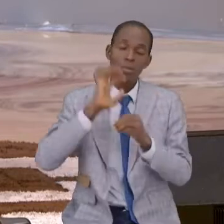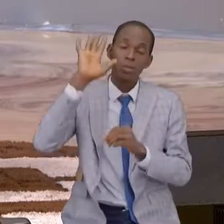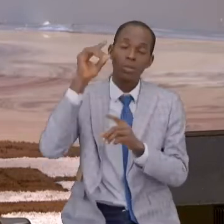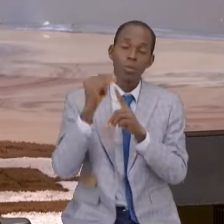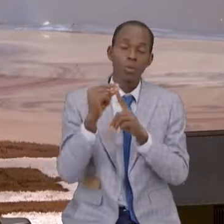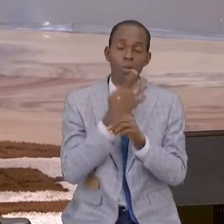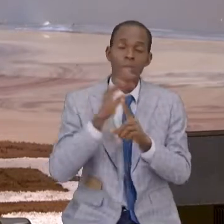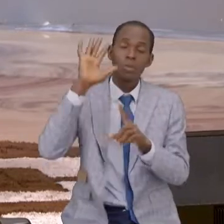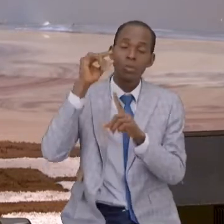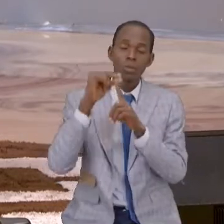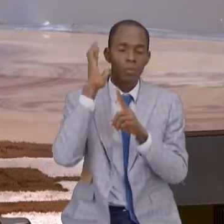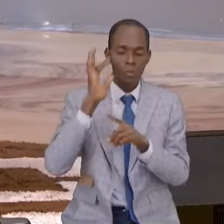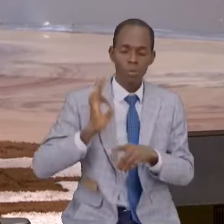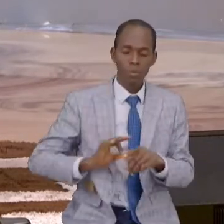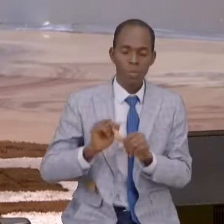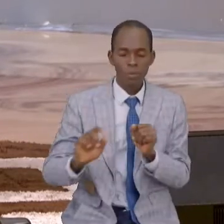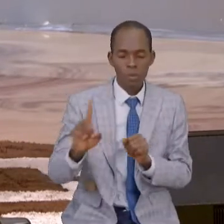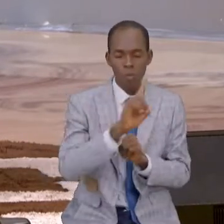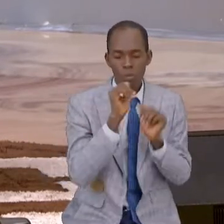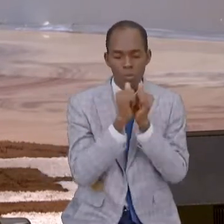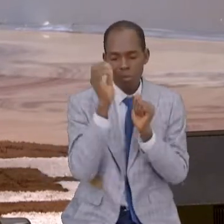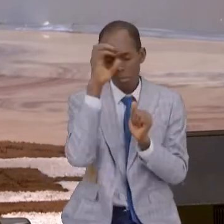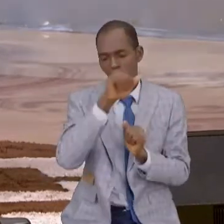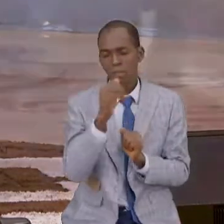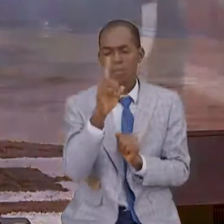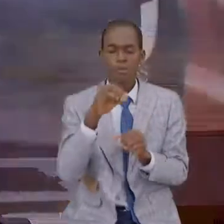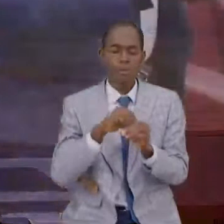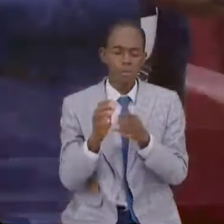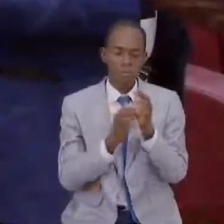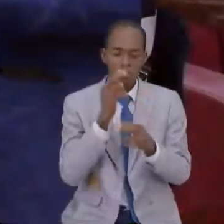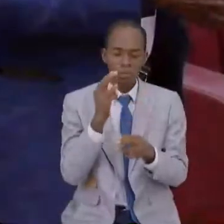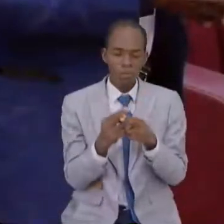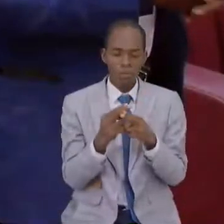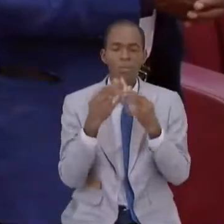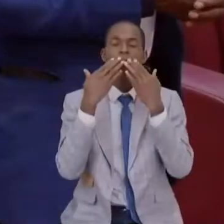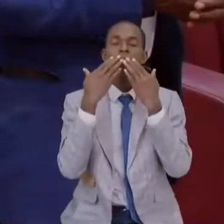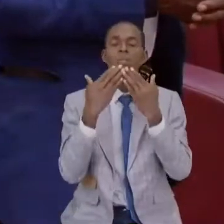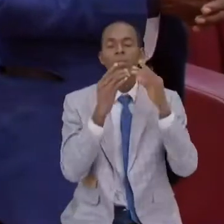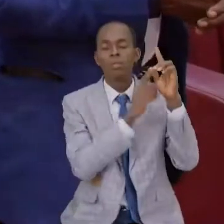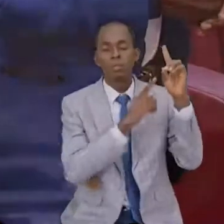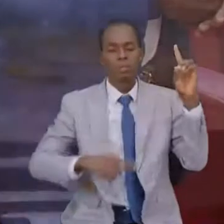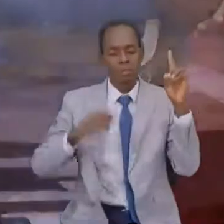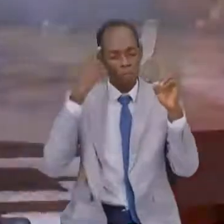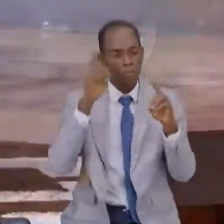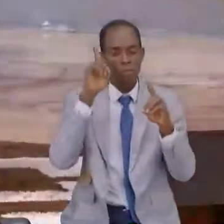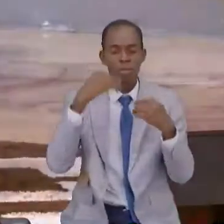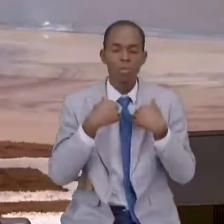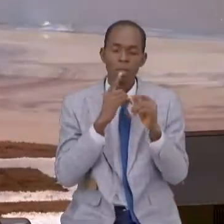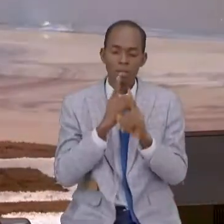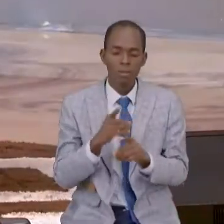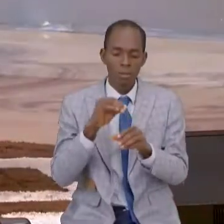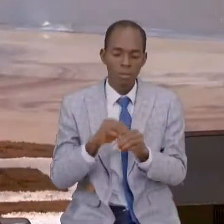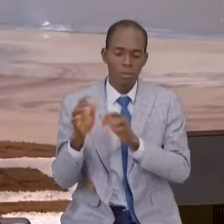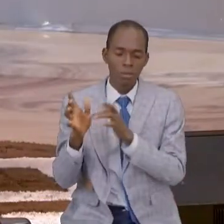will benefit everyone without exception in Jesus' name. Thank you, Lord, for the answer. In